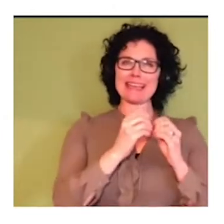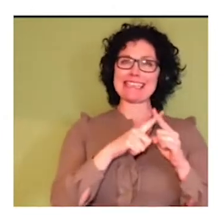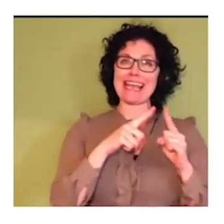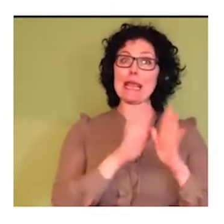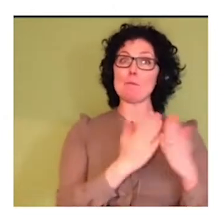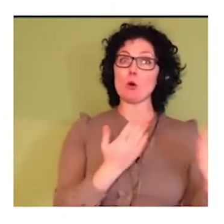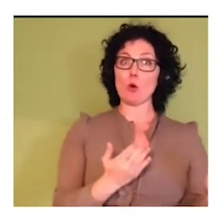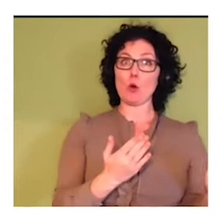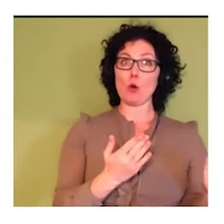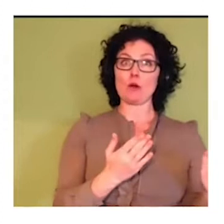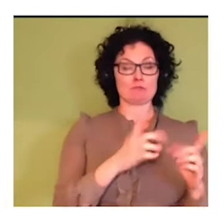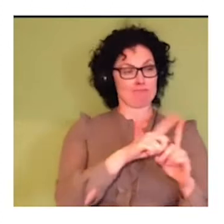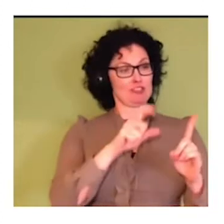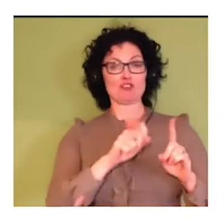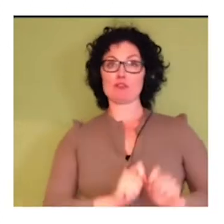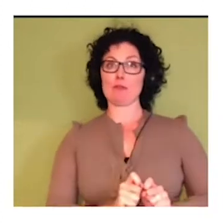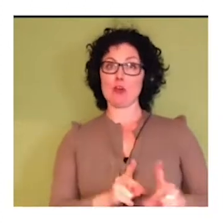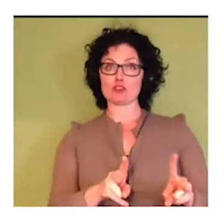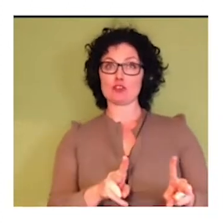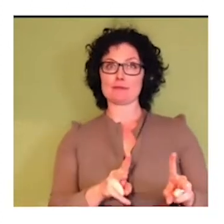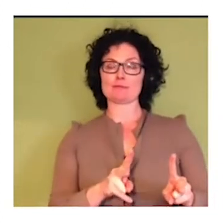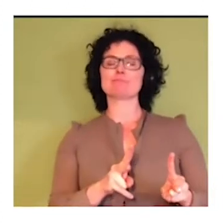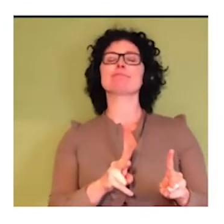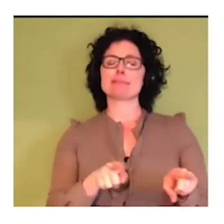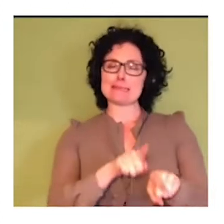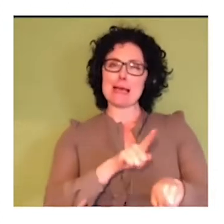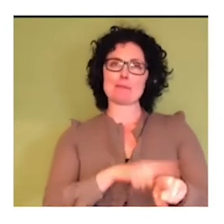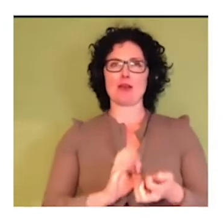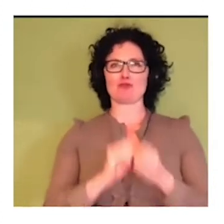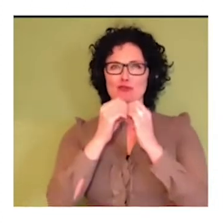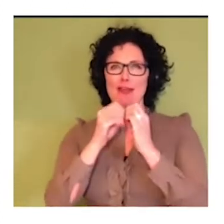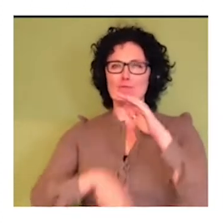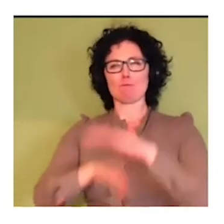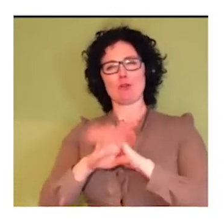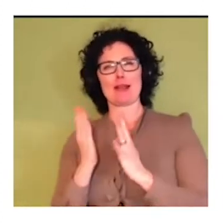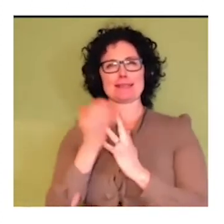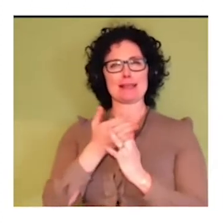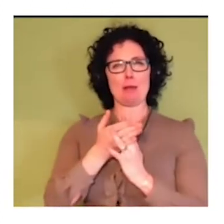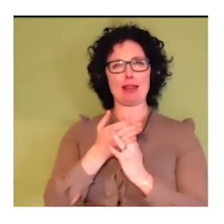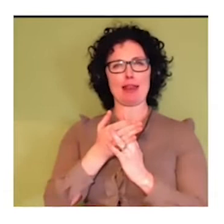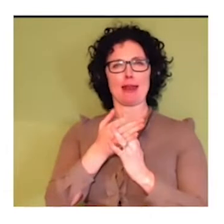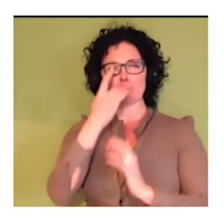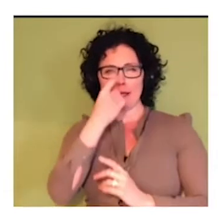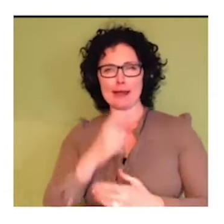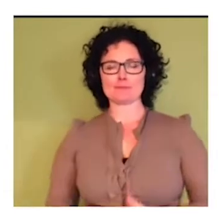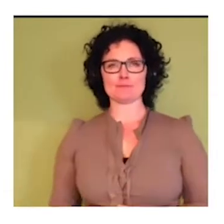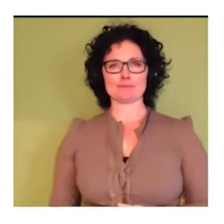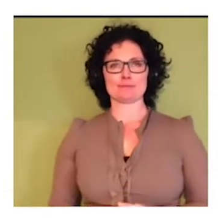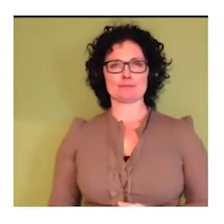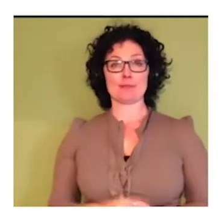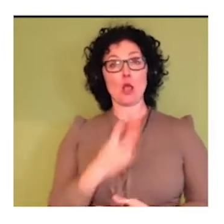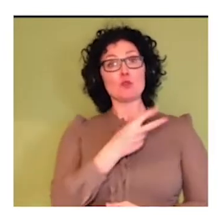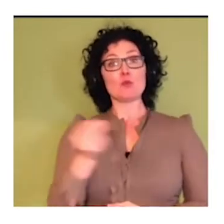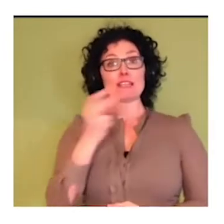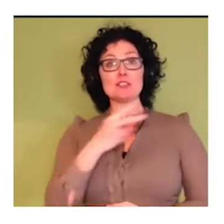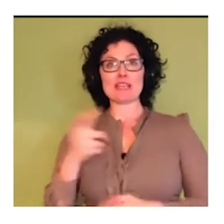born digital, it can be born accessible. So where are we in EPUB in 2020, the